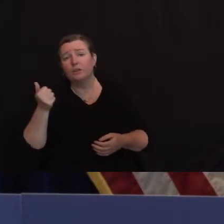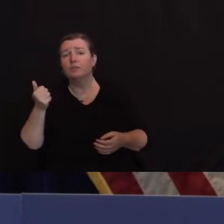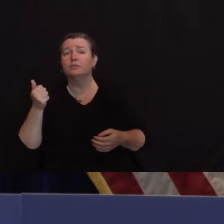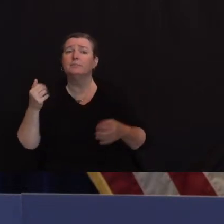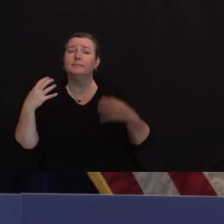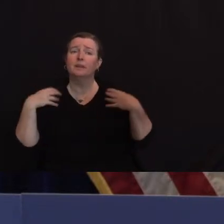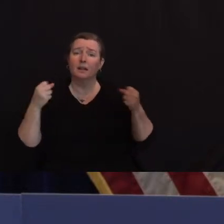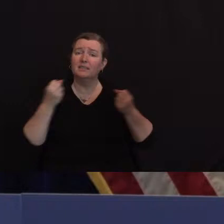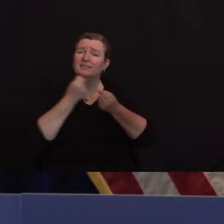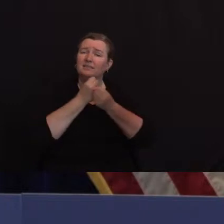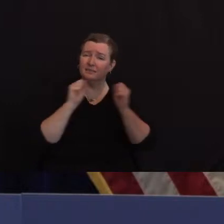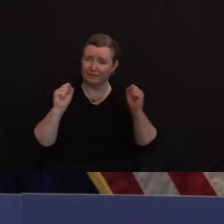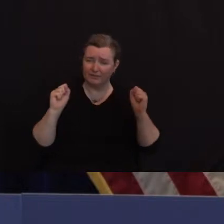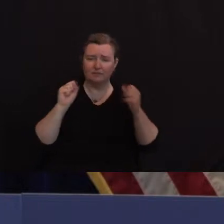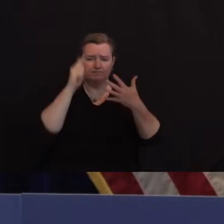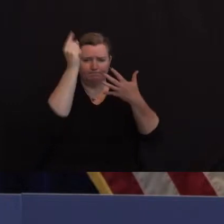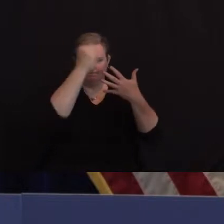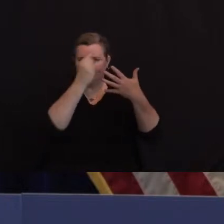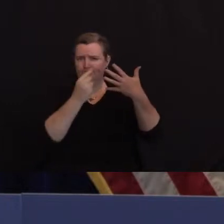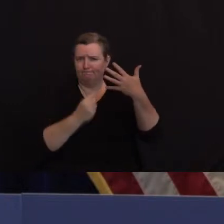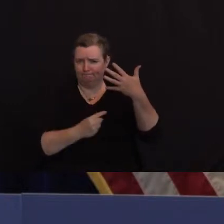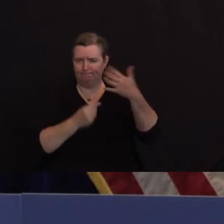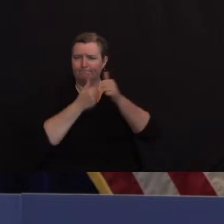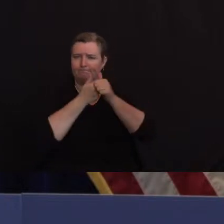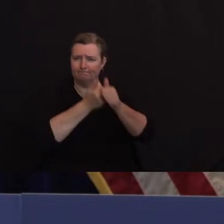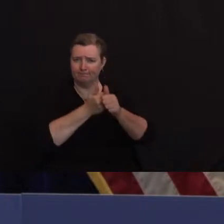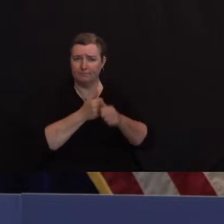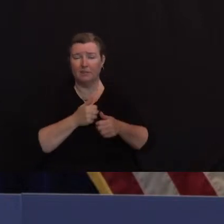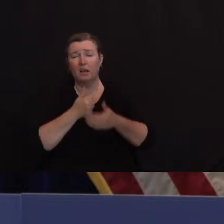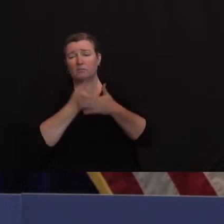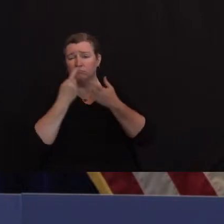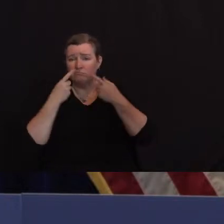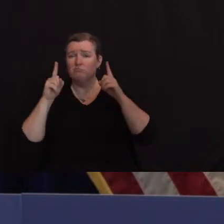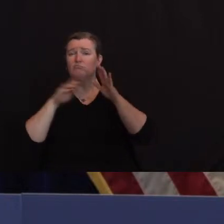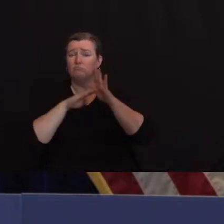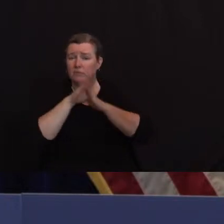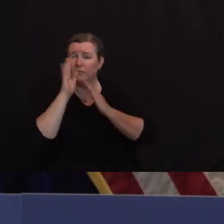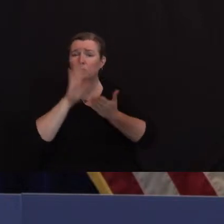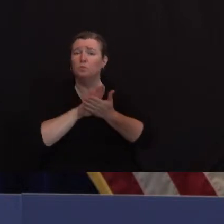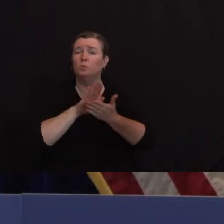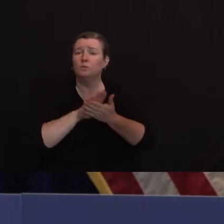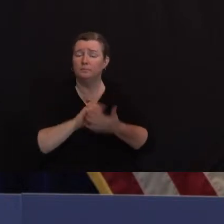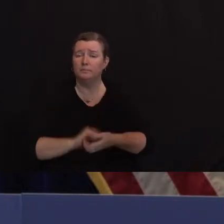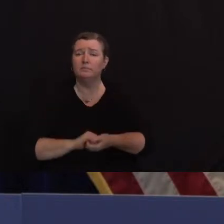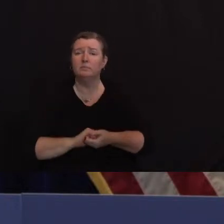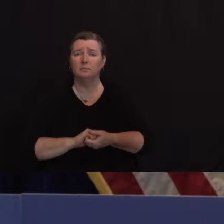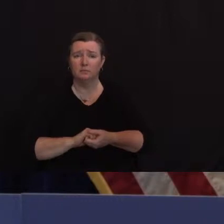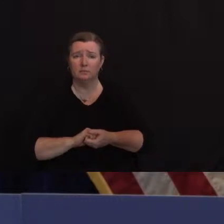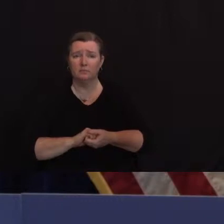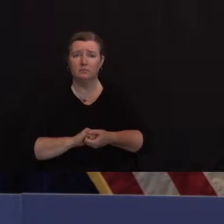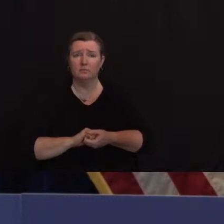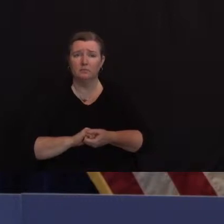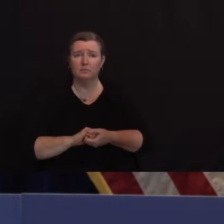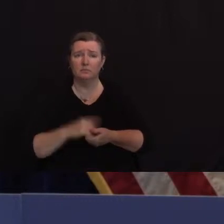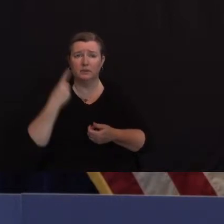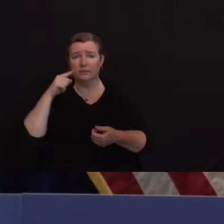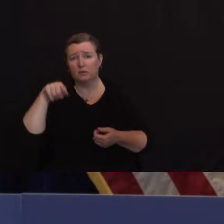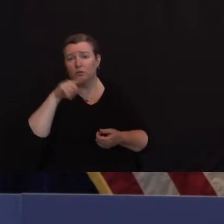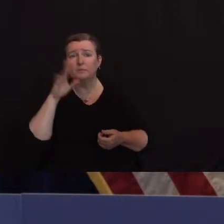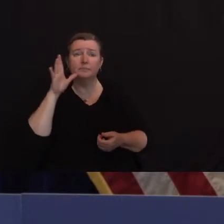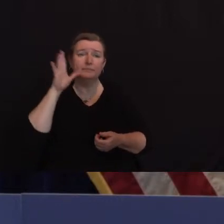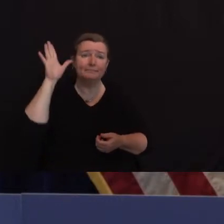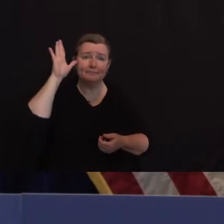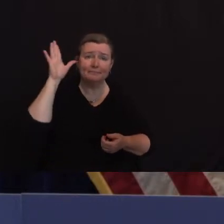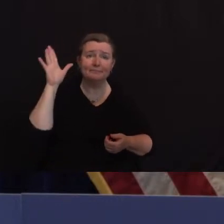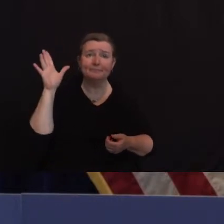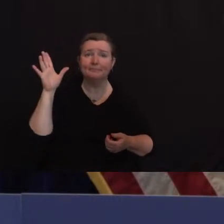make for a successful school year. I encourage parents to reschedule any missed checkups and catch up